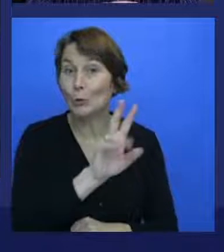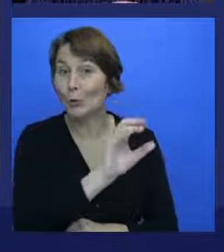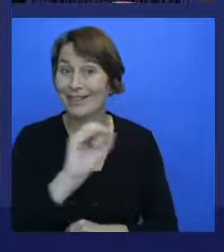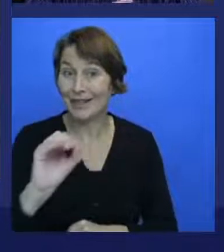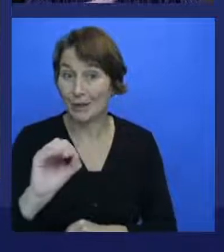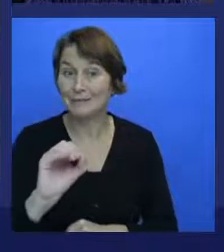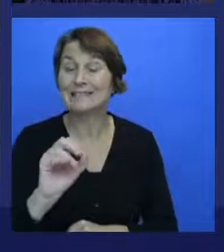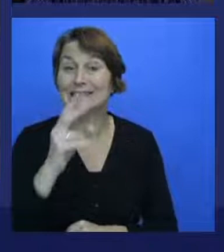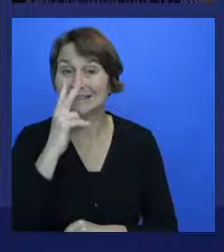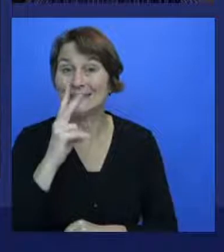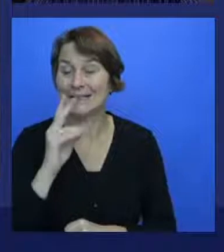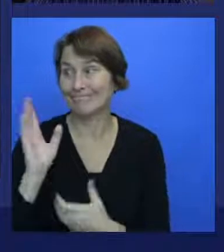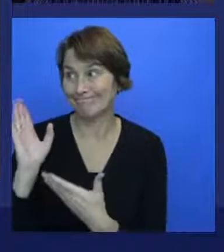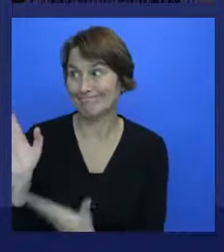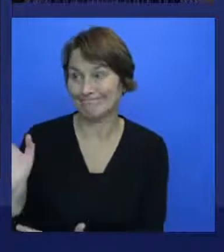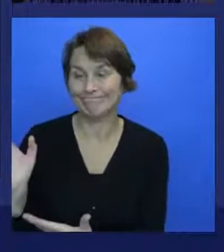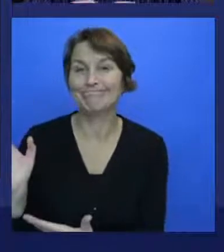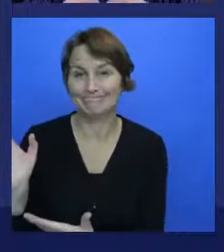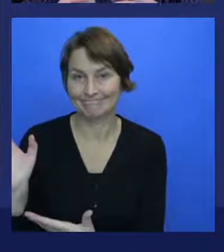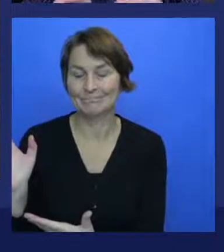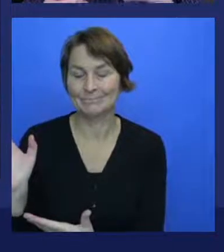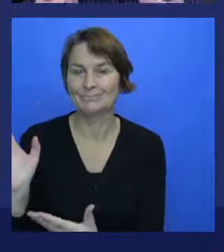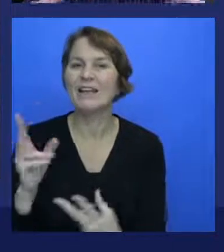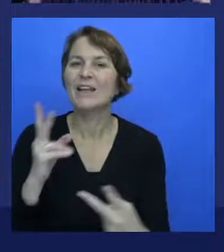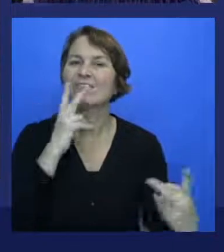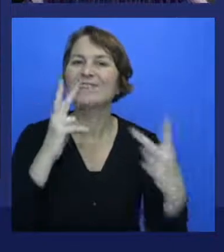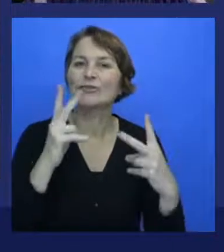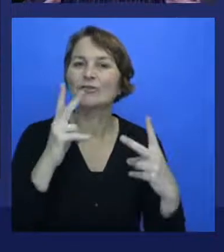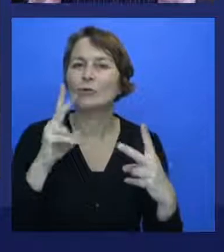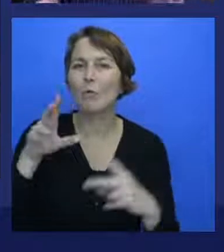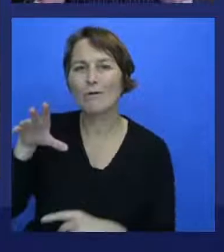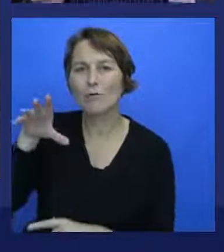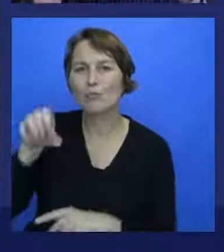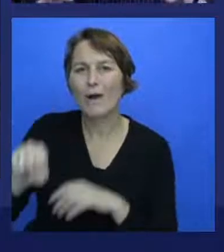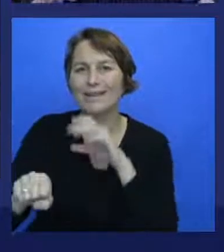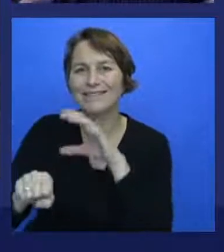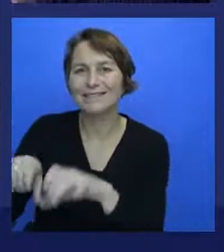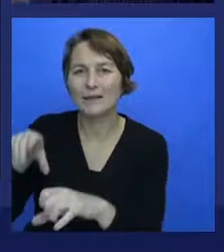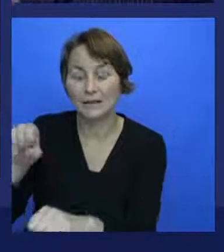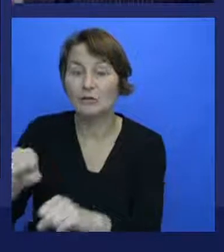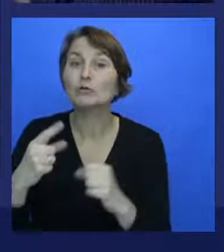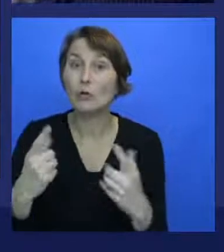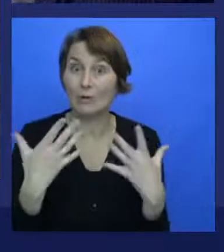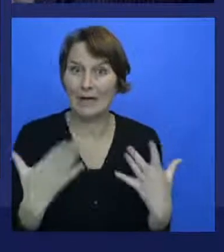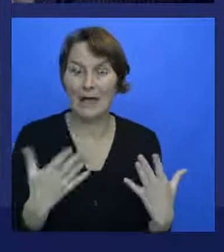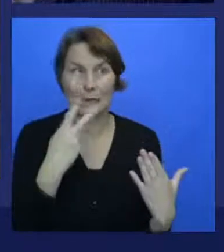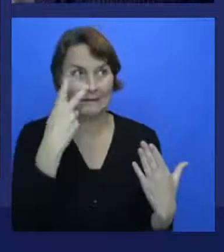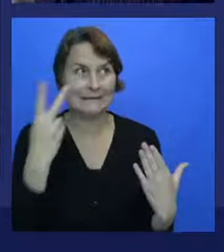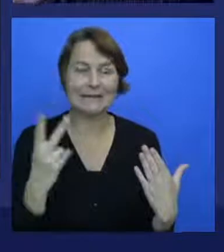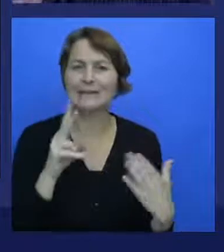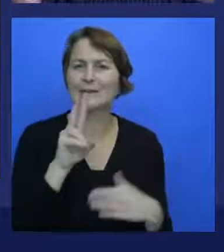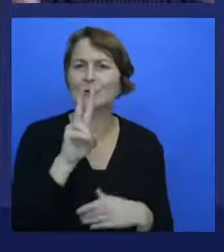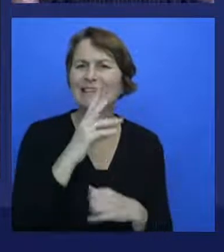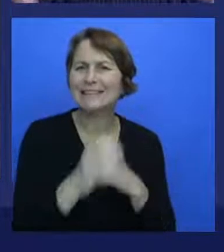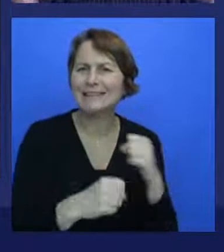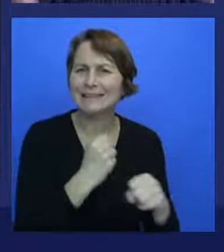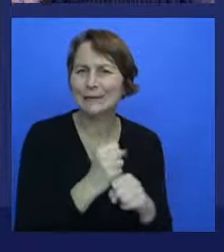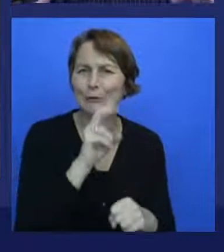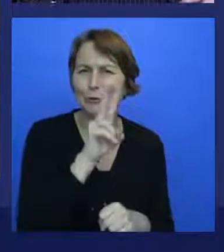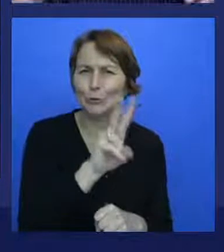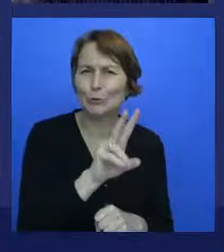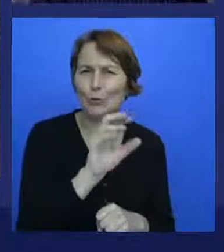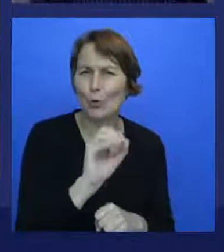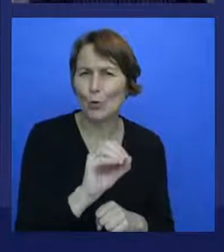Challenge. Started in 2010. Taking advantage of the cloud and the internet and availability of